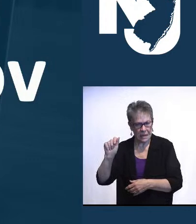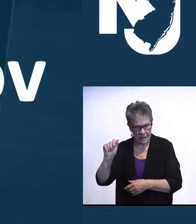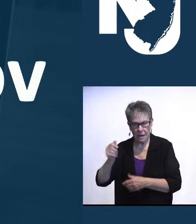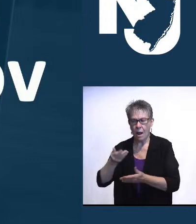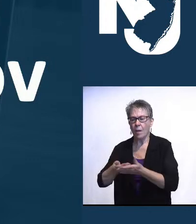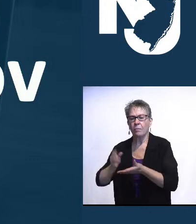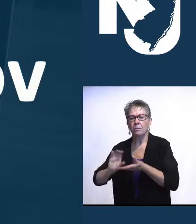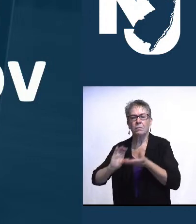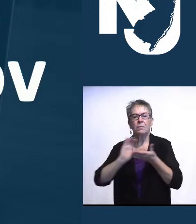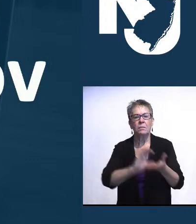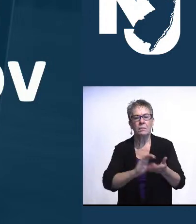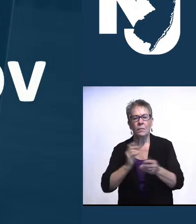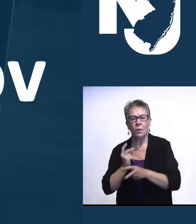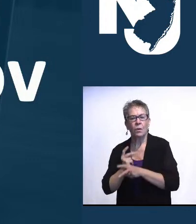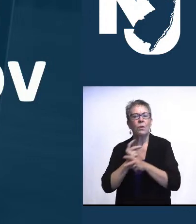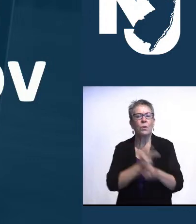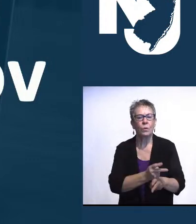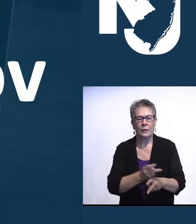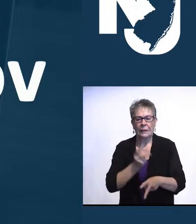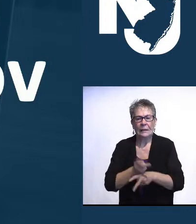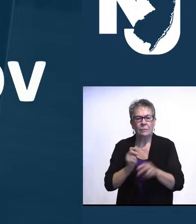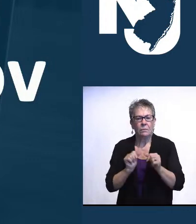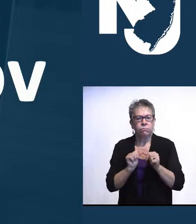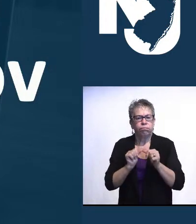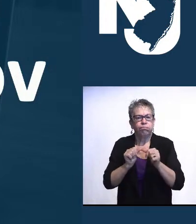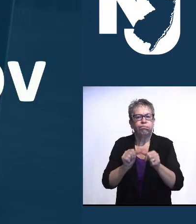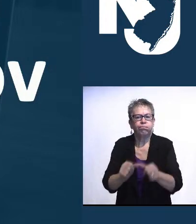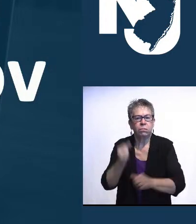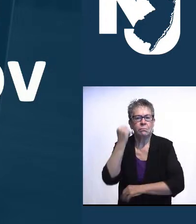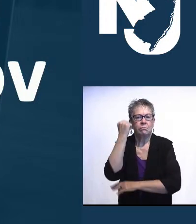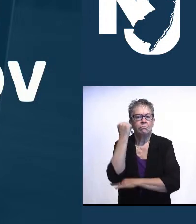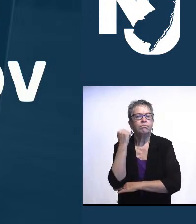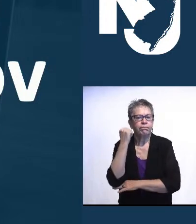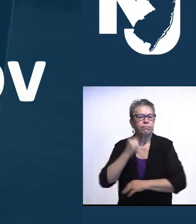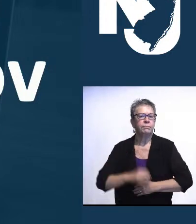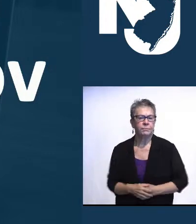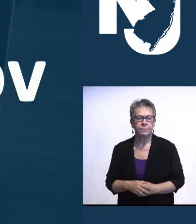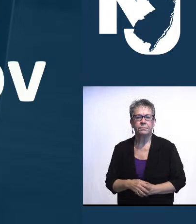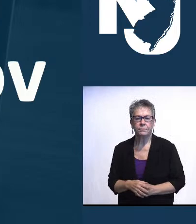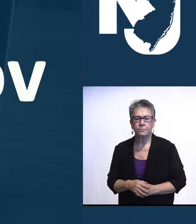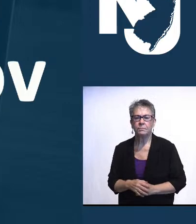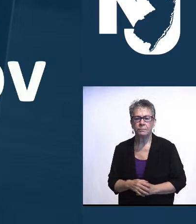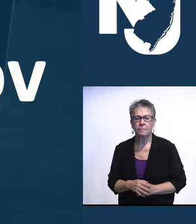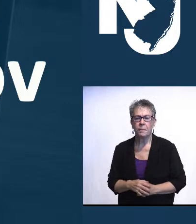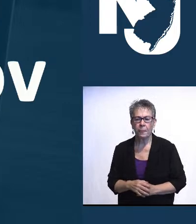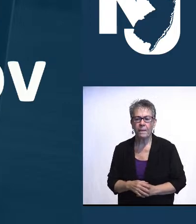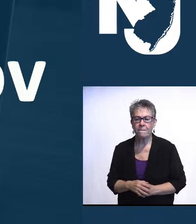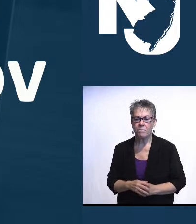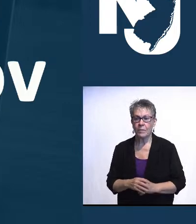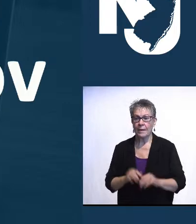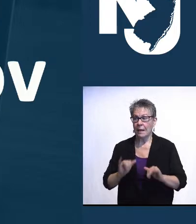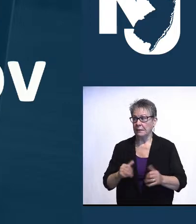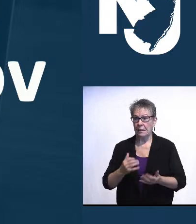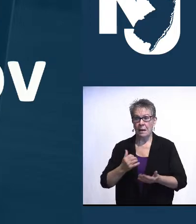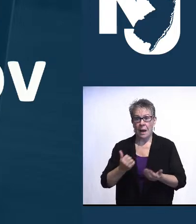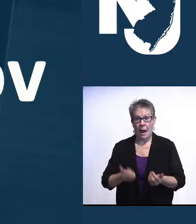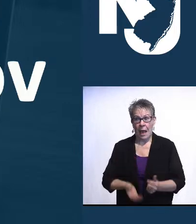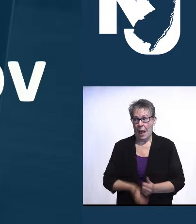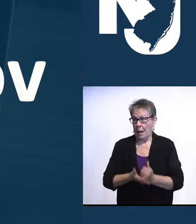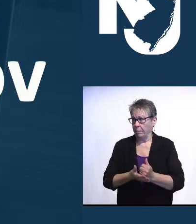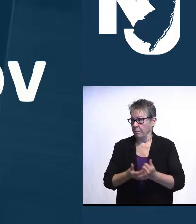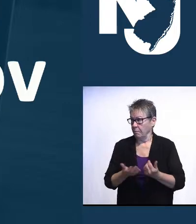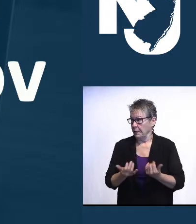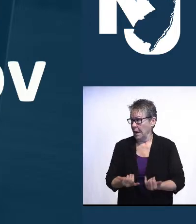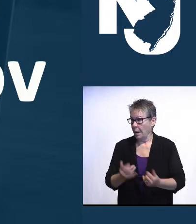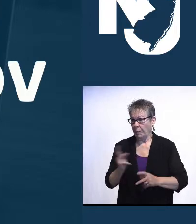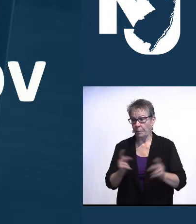state throughout the pandemic and are now positioning us as we begin to return to a real sense of normal. And again,